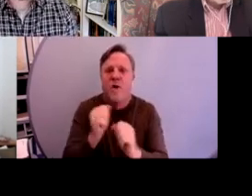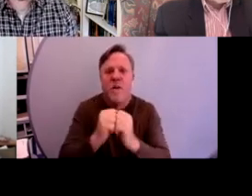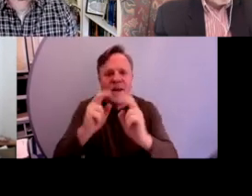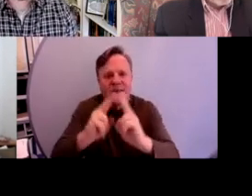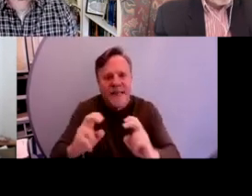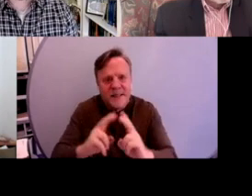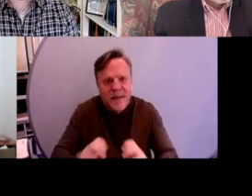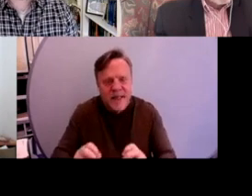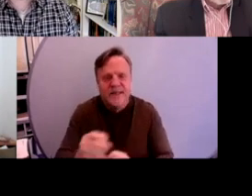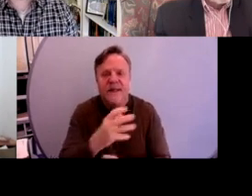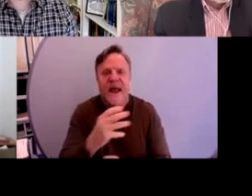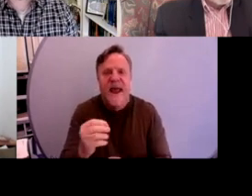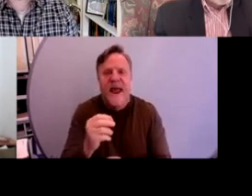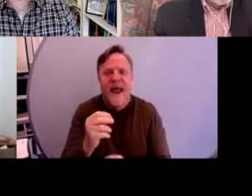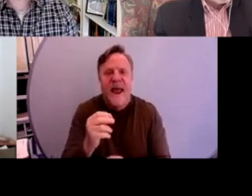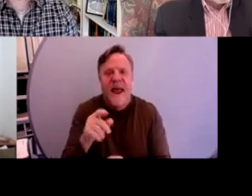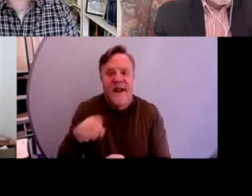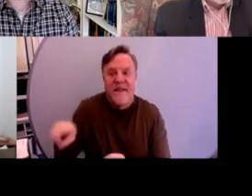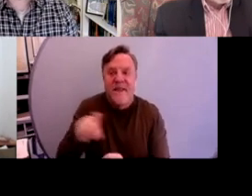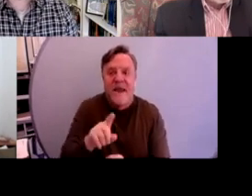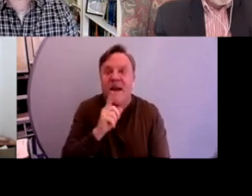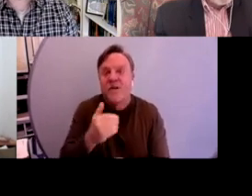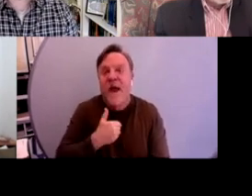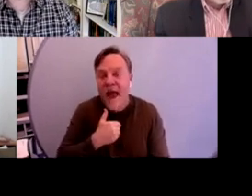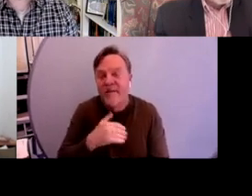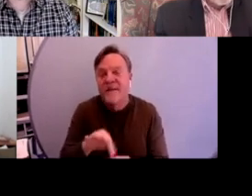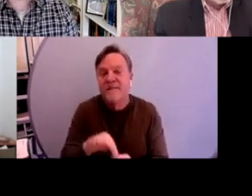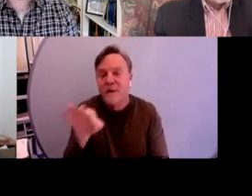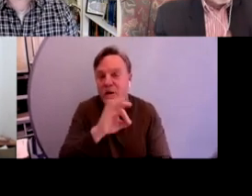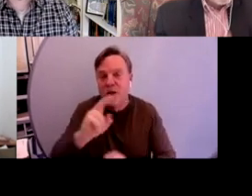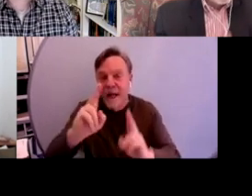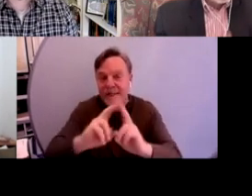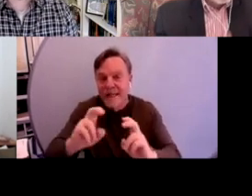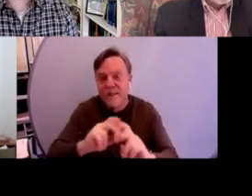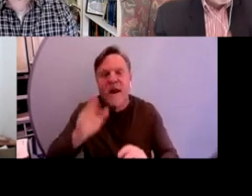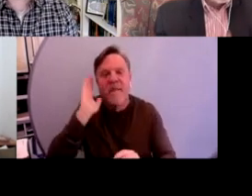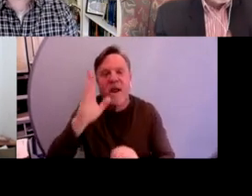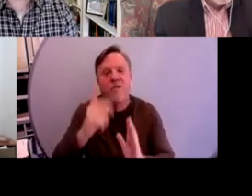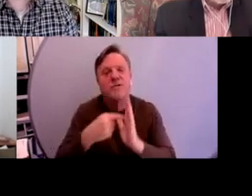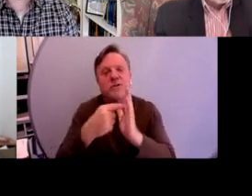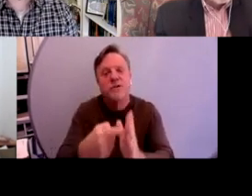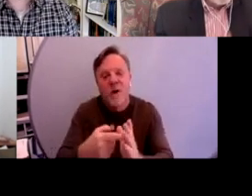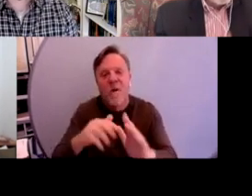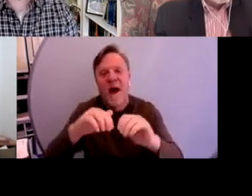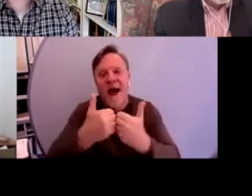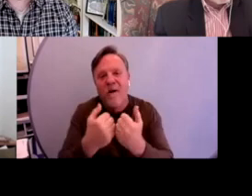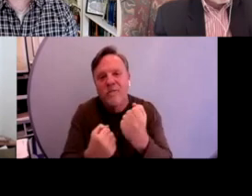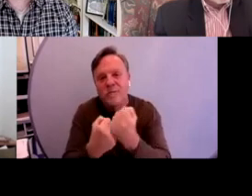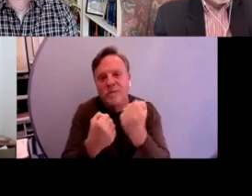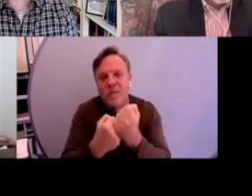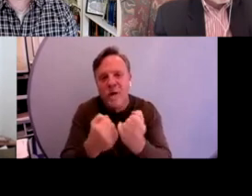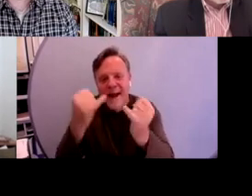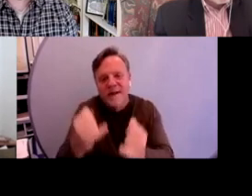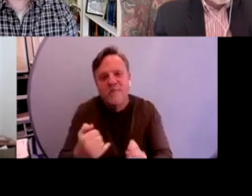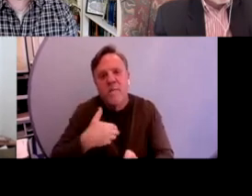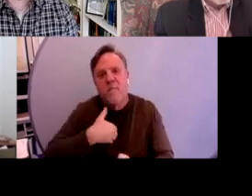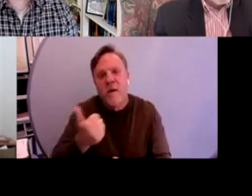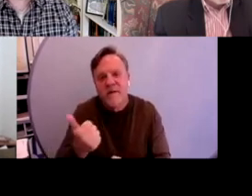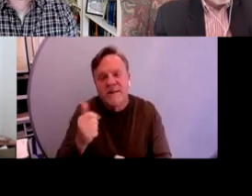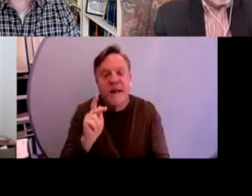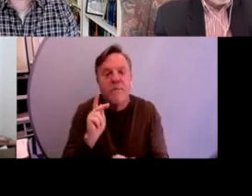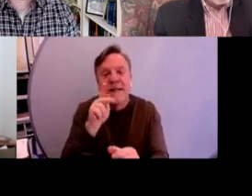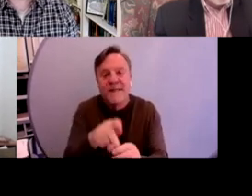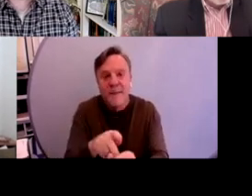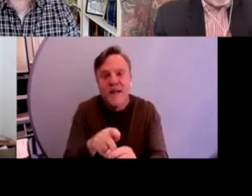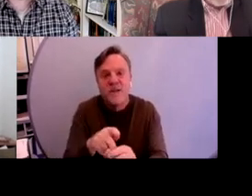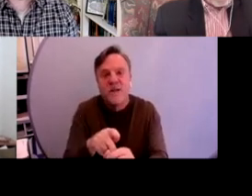and they actually have a spiritual assessment. And they're going to show us how to support an individual's preference and participation